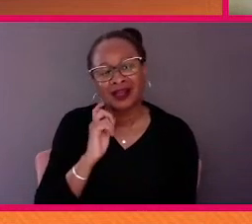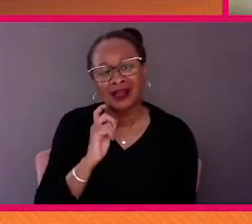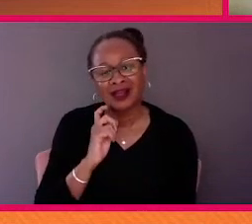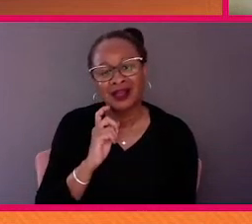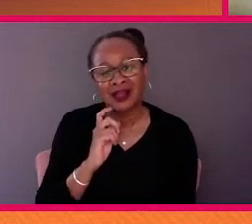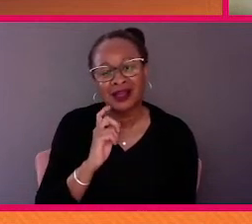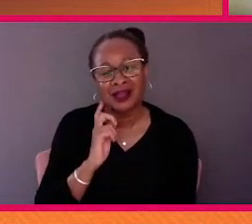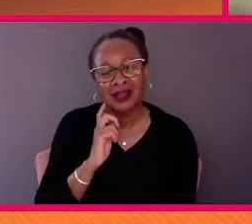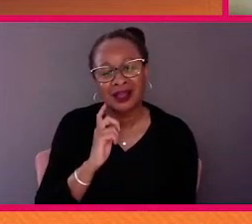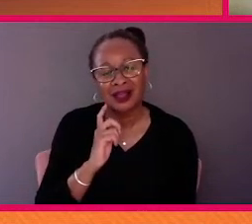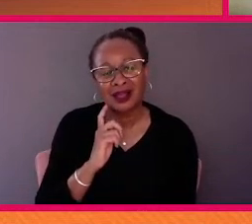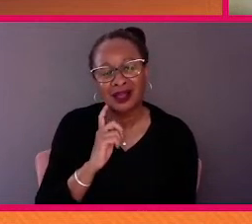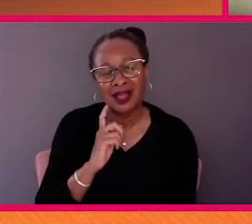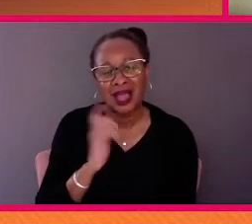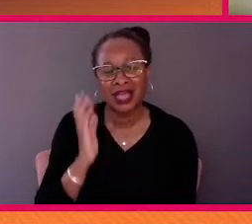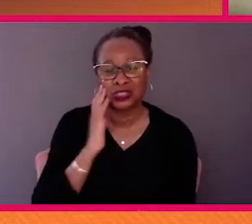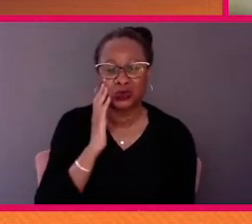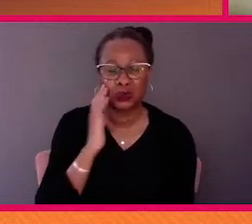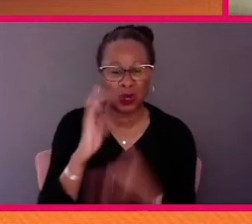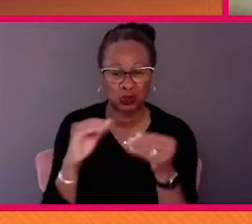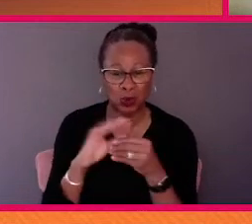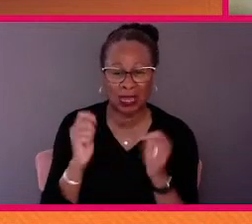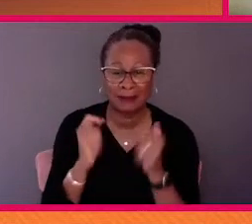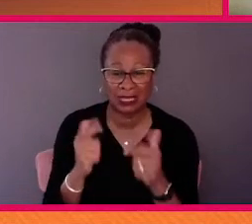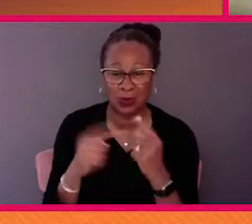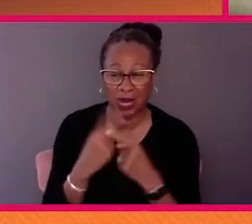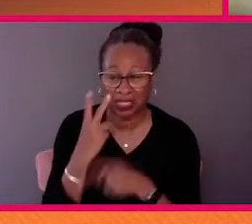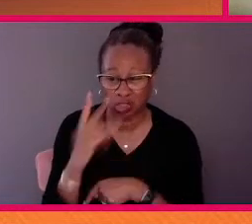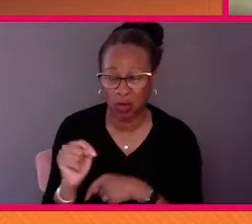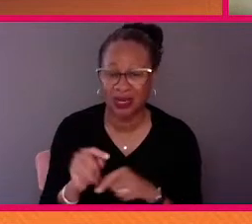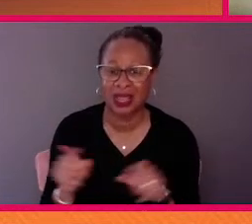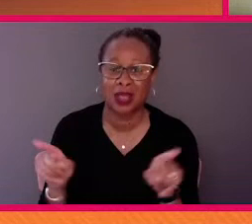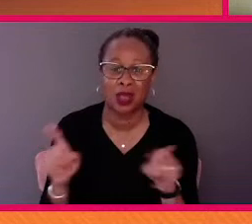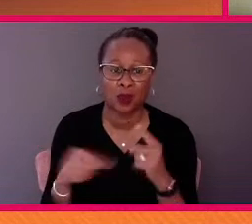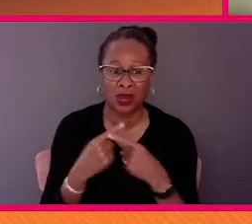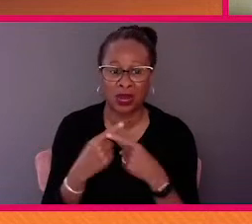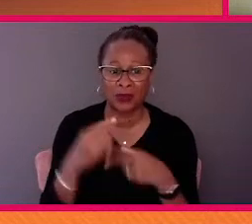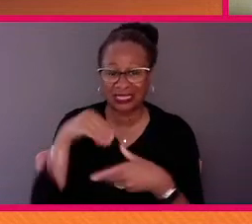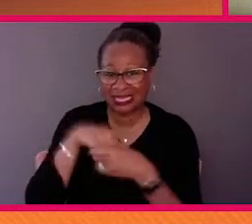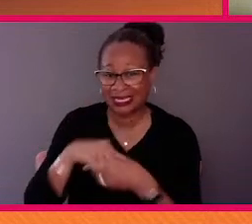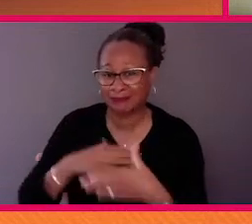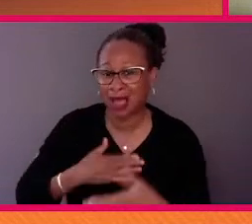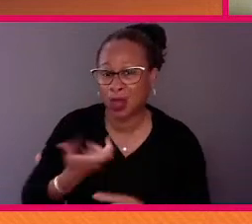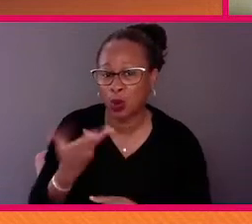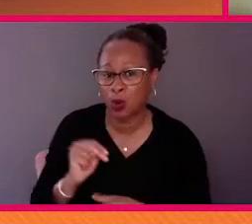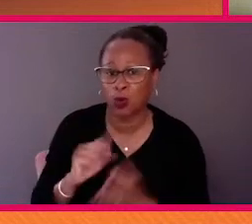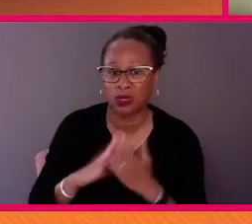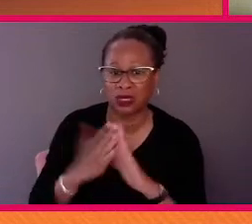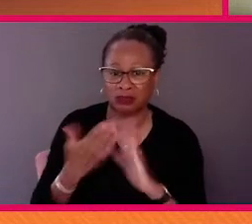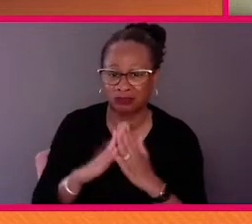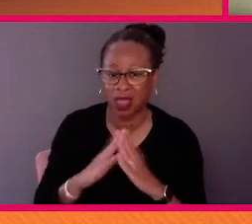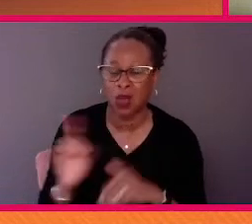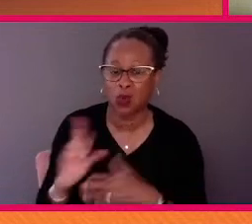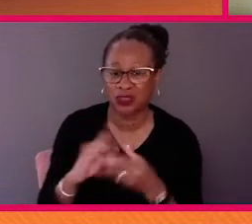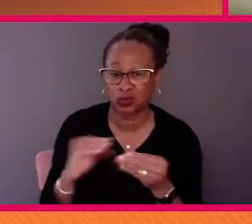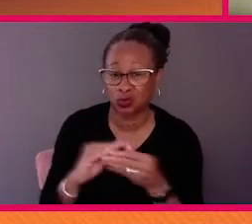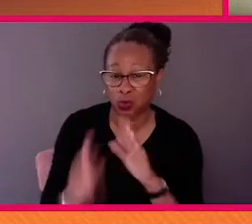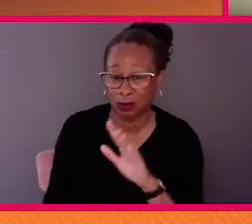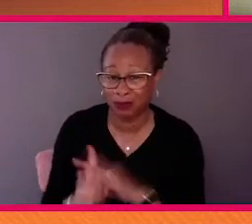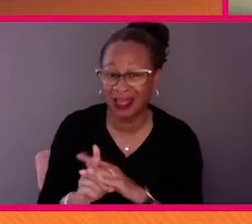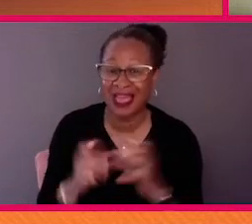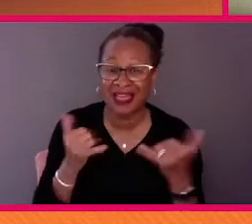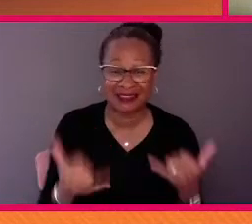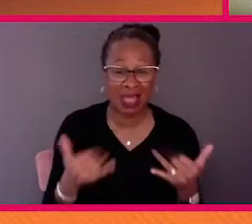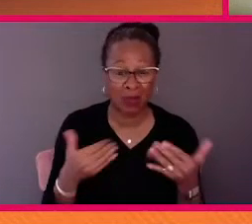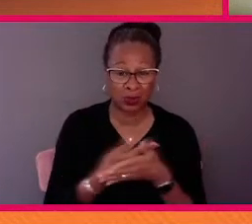I knew a story immediately when I saw it, when I was coming from a community from which the story emerged. And now that I'm in a new